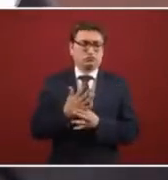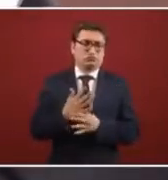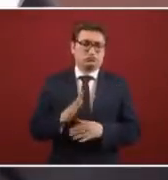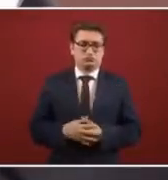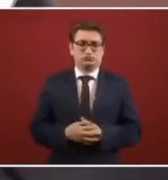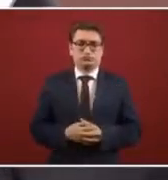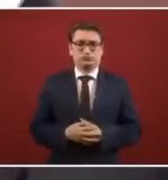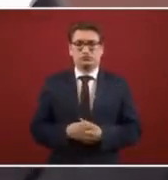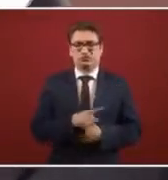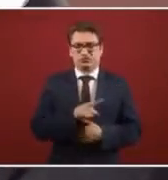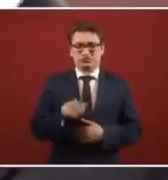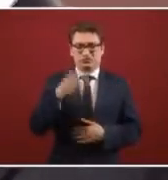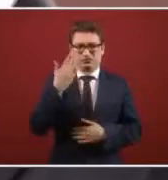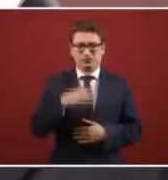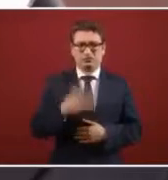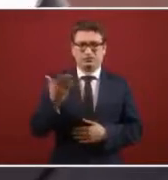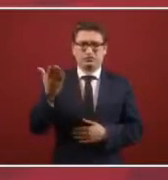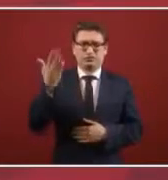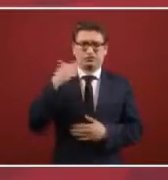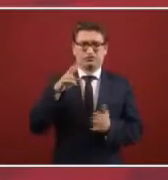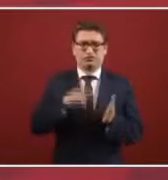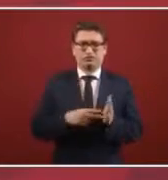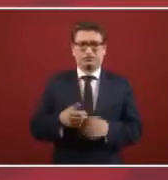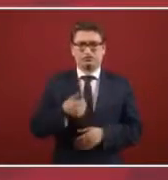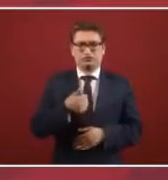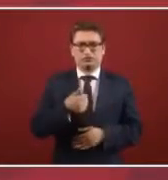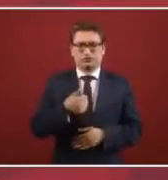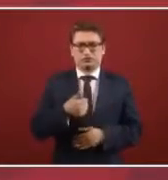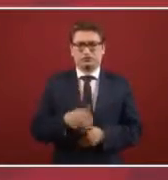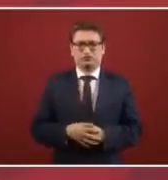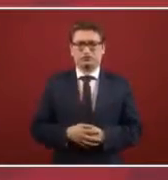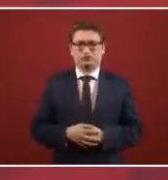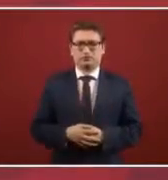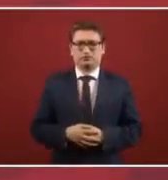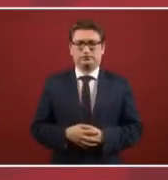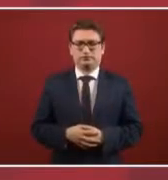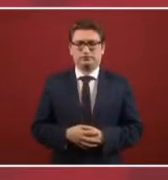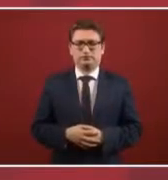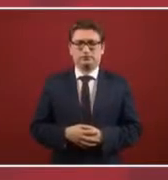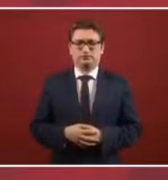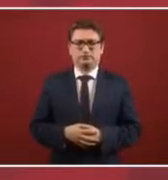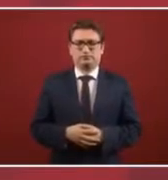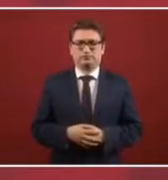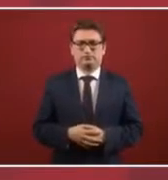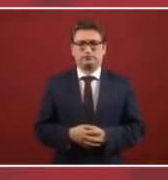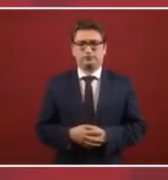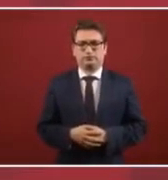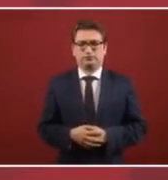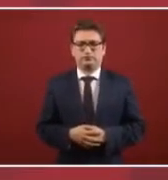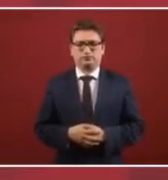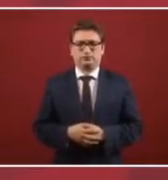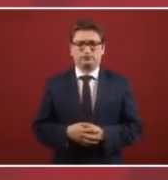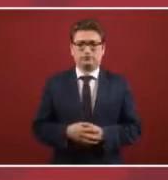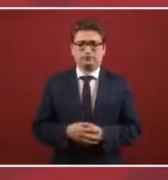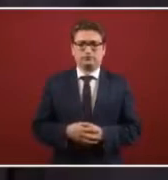know de en el 2016, that in 2006, como